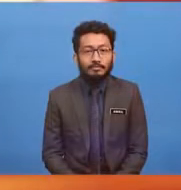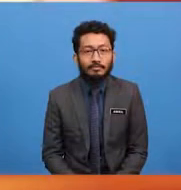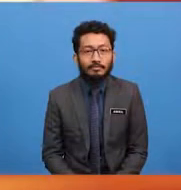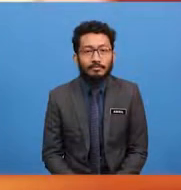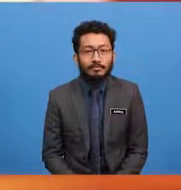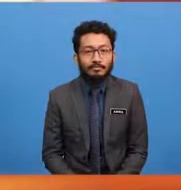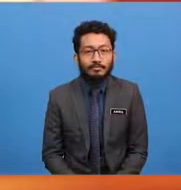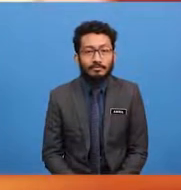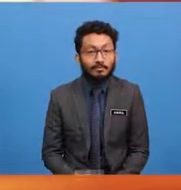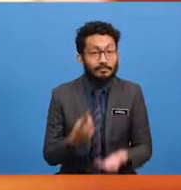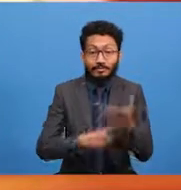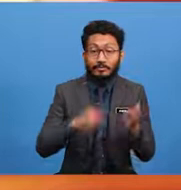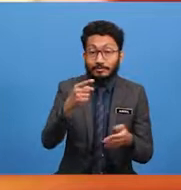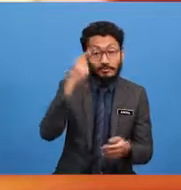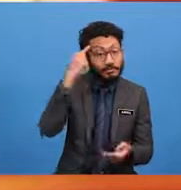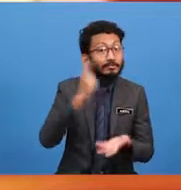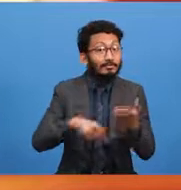What do you think about the video?